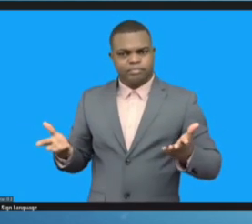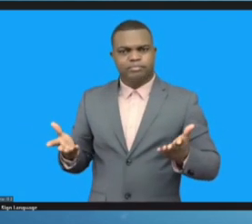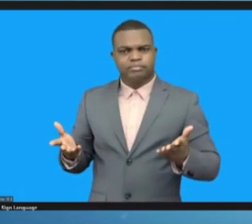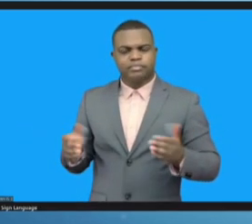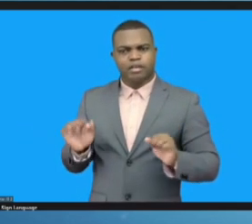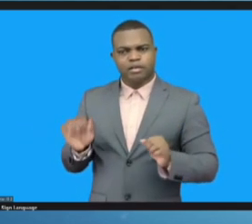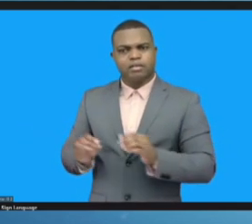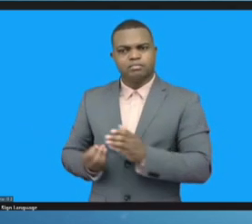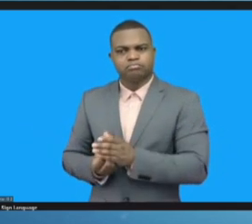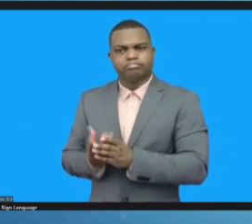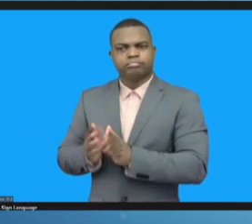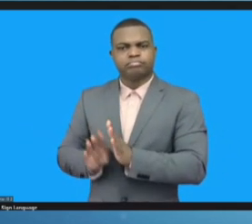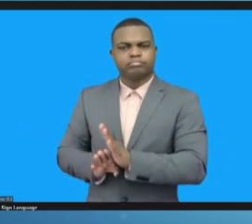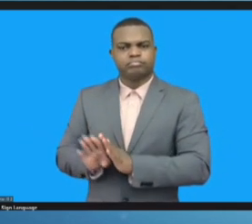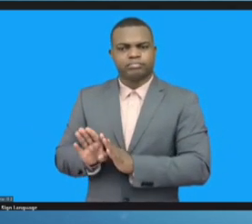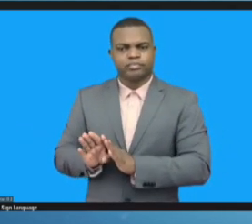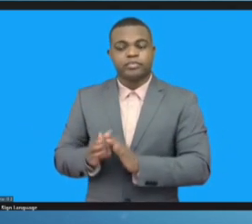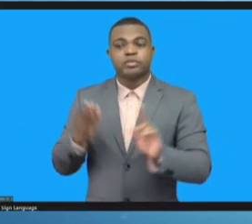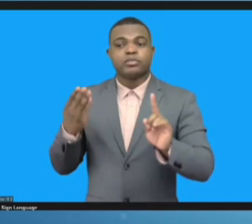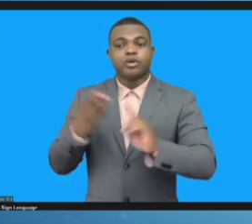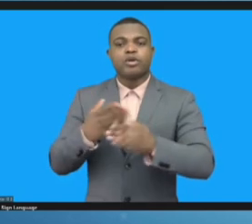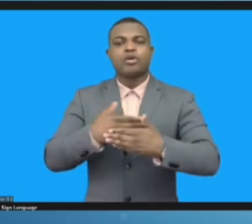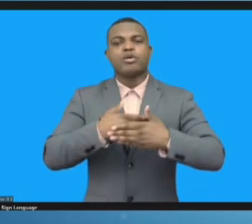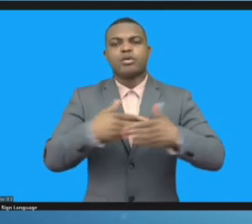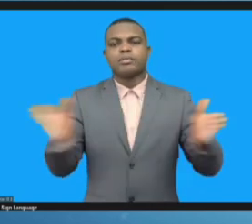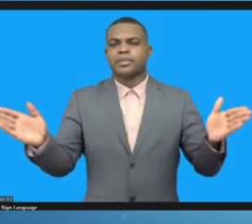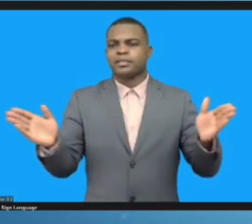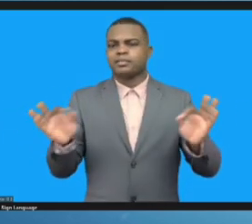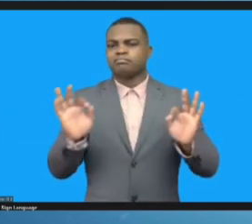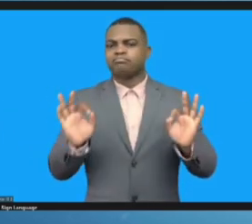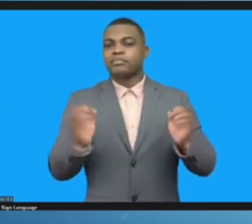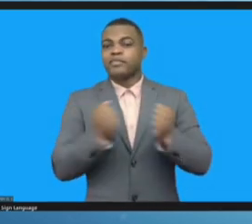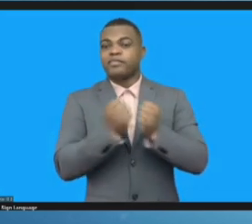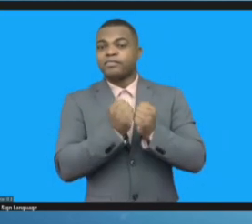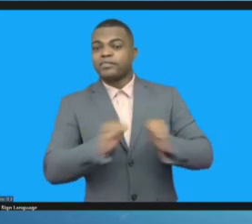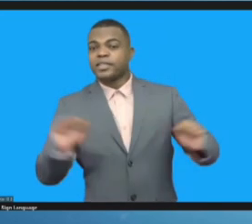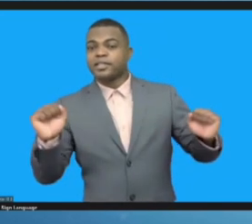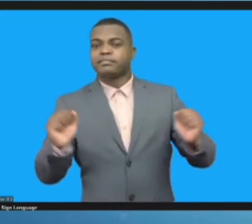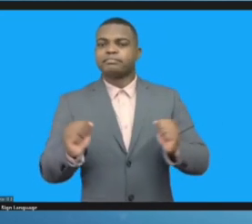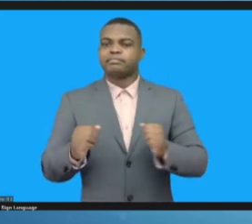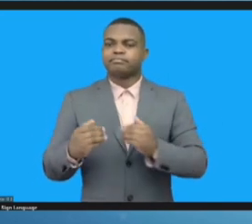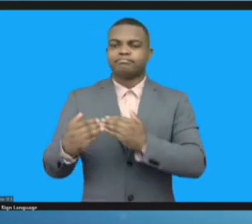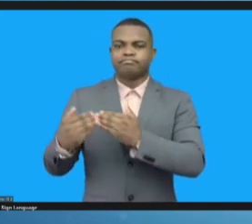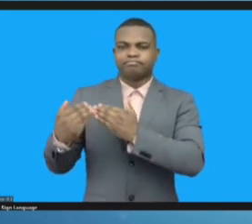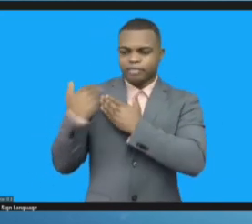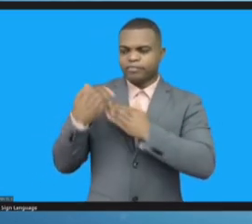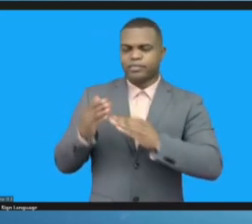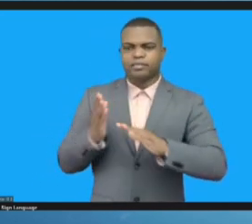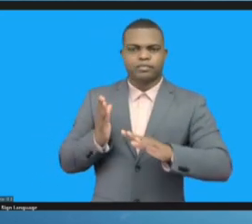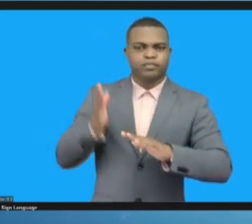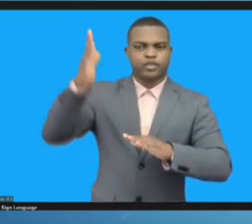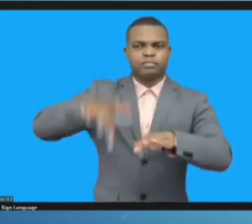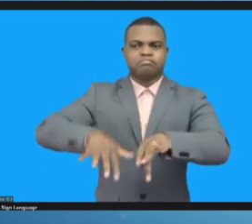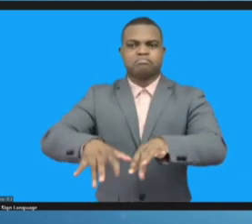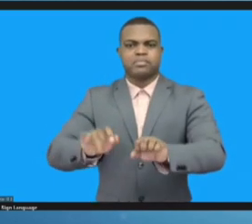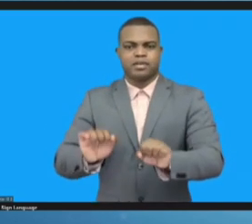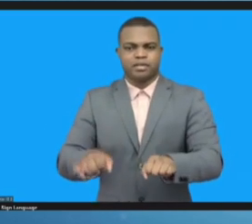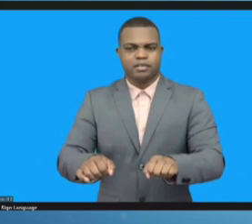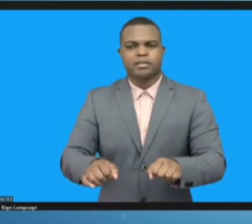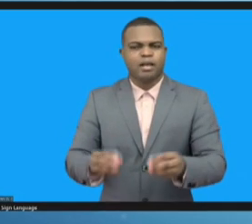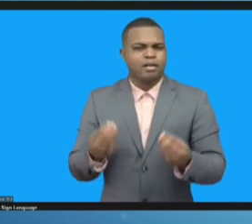The theme of this 17th Internet Governance Forum is most fitting. Our collective task here